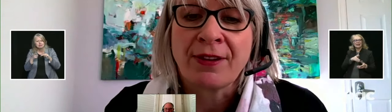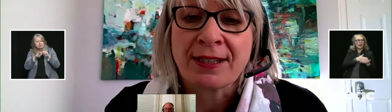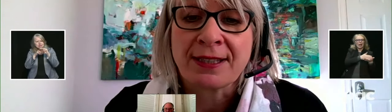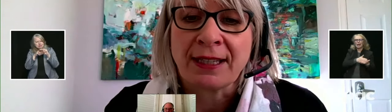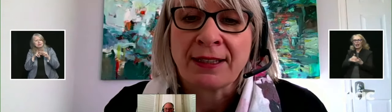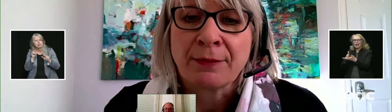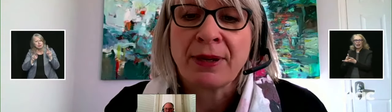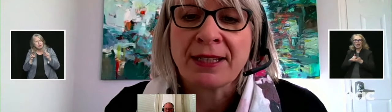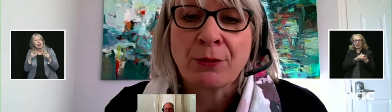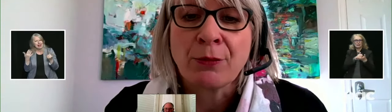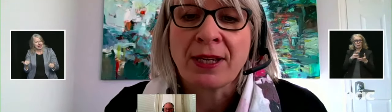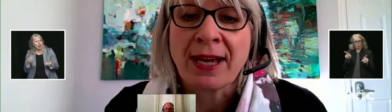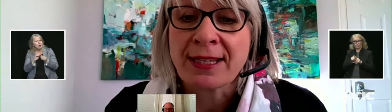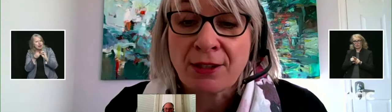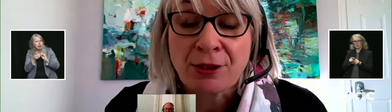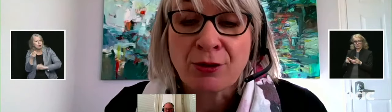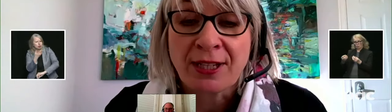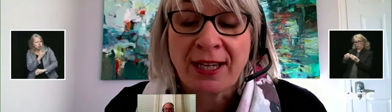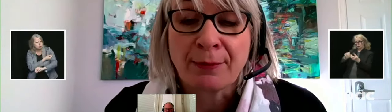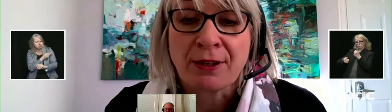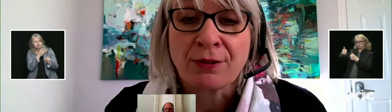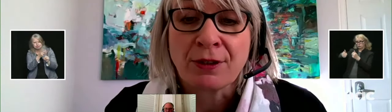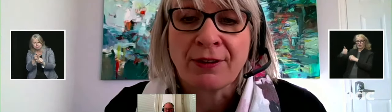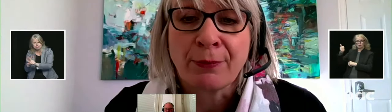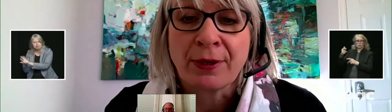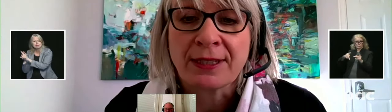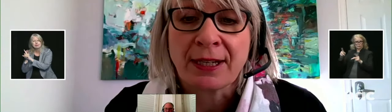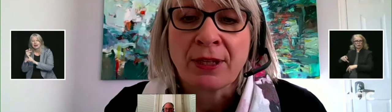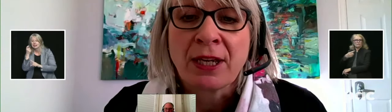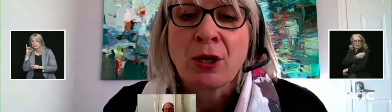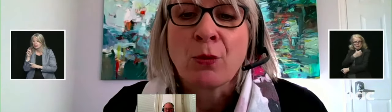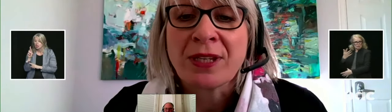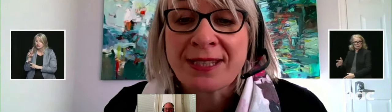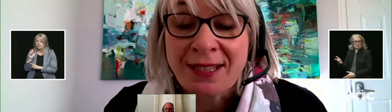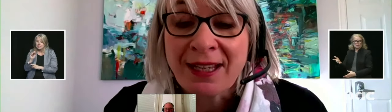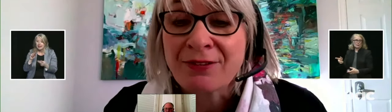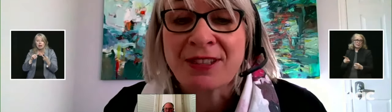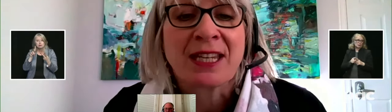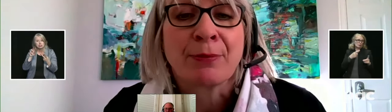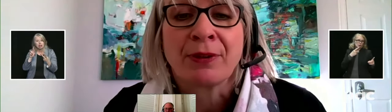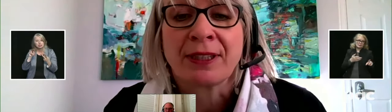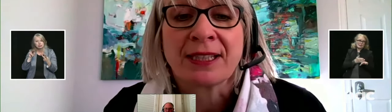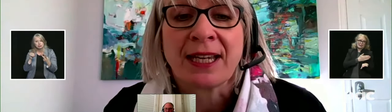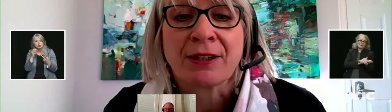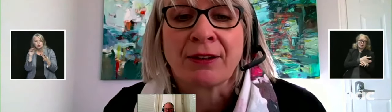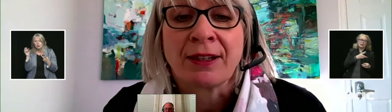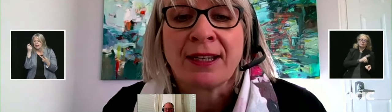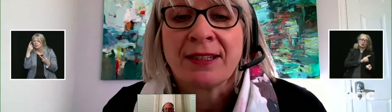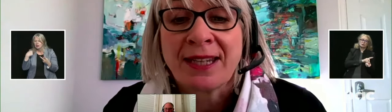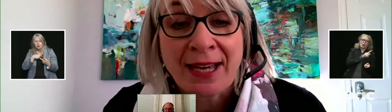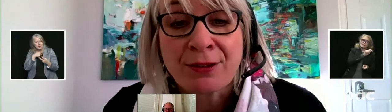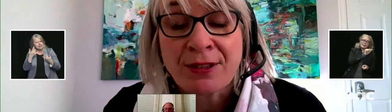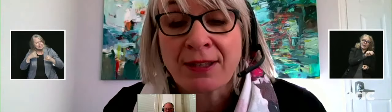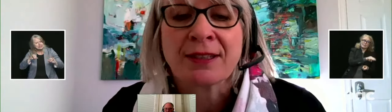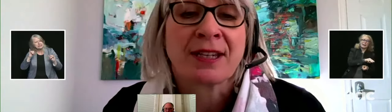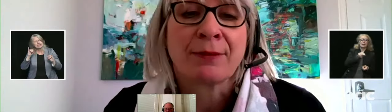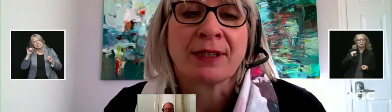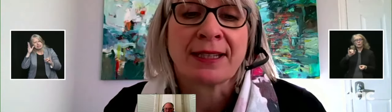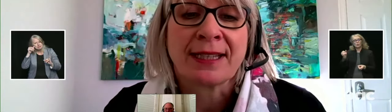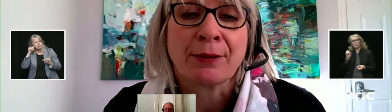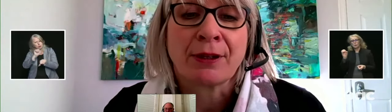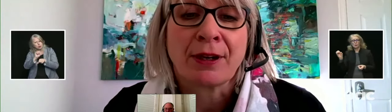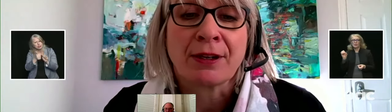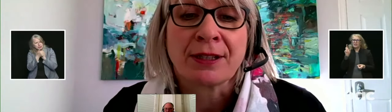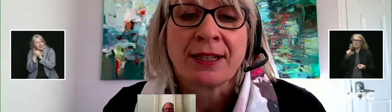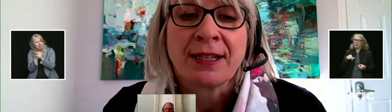COVID vaccine. But we, as Dr. Tam and Dr. Njoo have pointed out, we still have to keep pulling together. Now's not the time